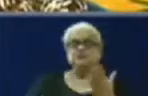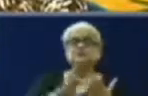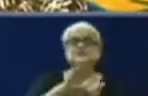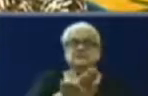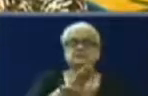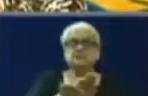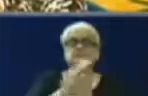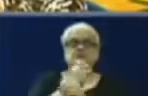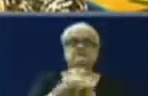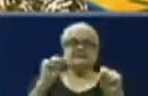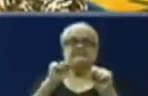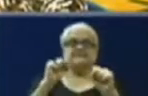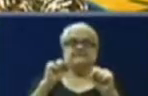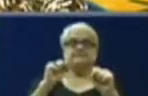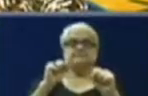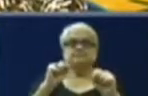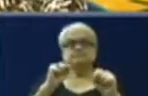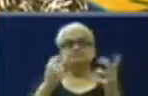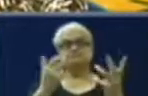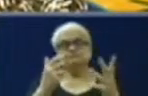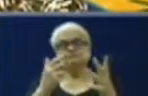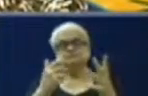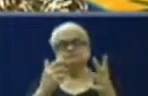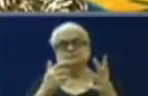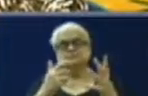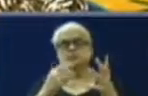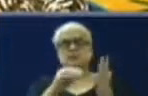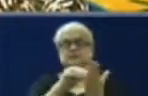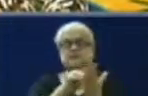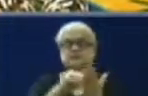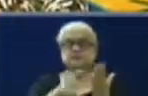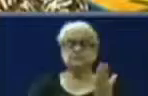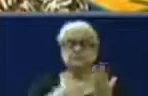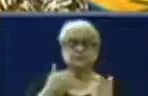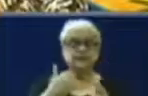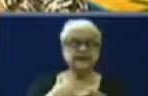are safe. I document all of the students who have